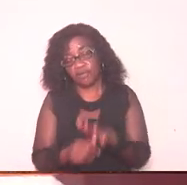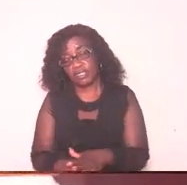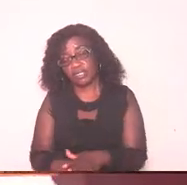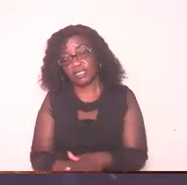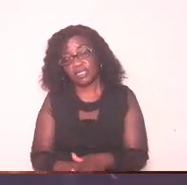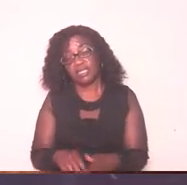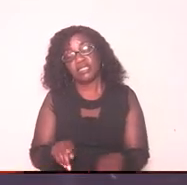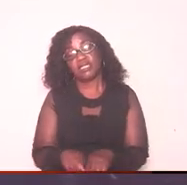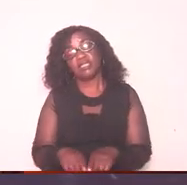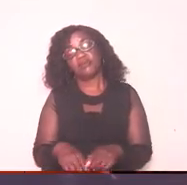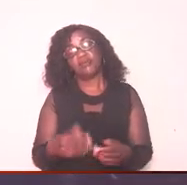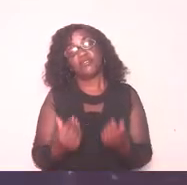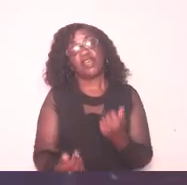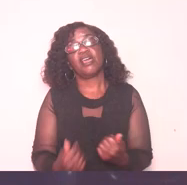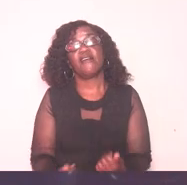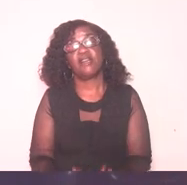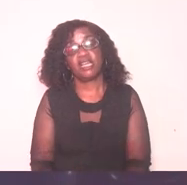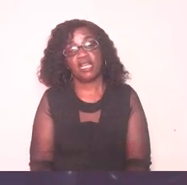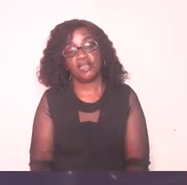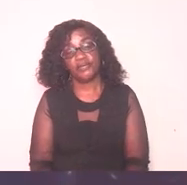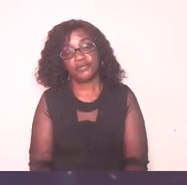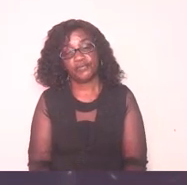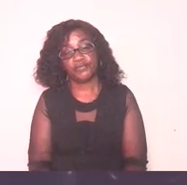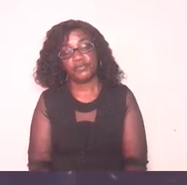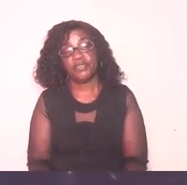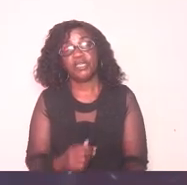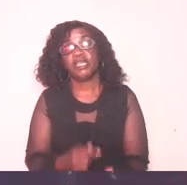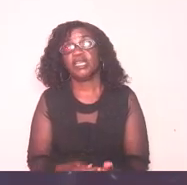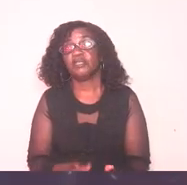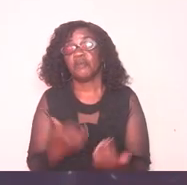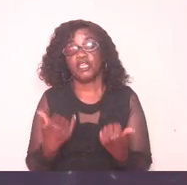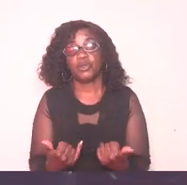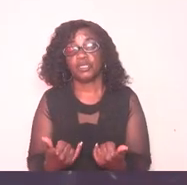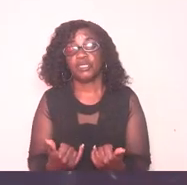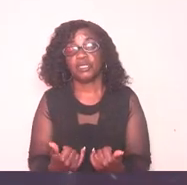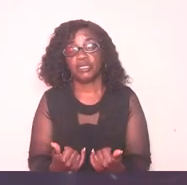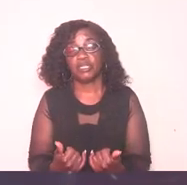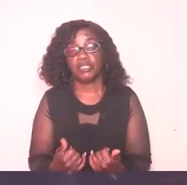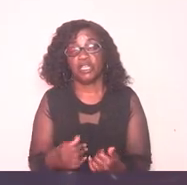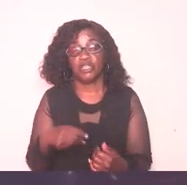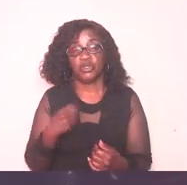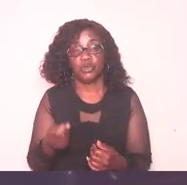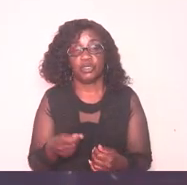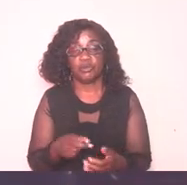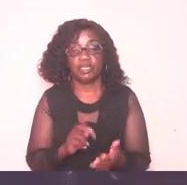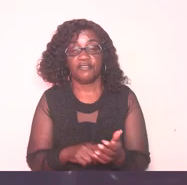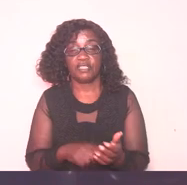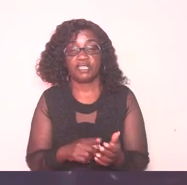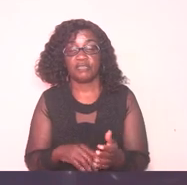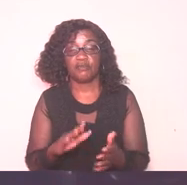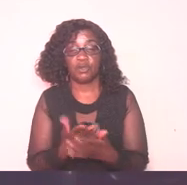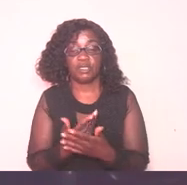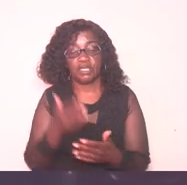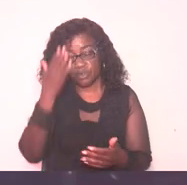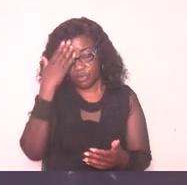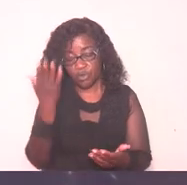that these children, where we are saying that these children or these adolescents should not be having sex because they don't know about